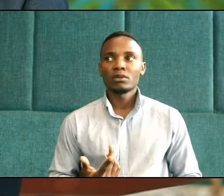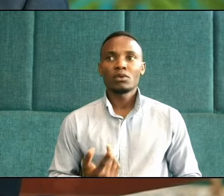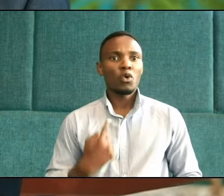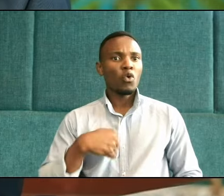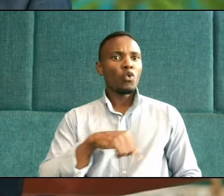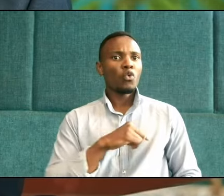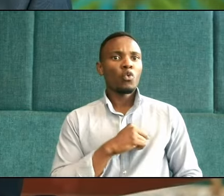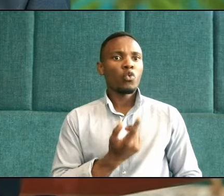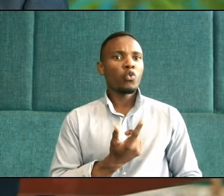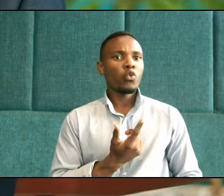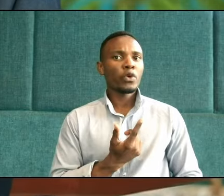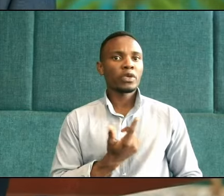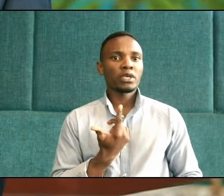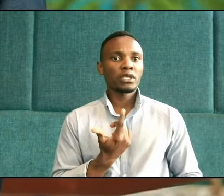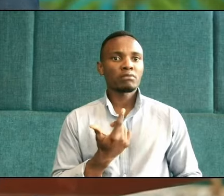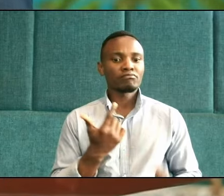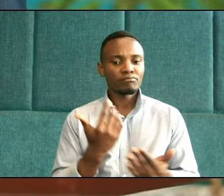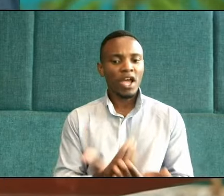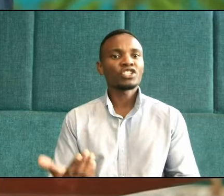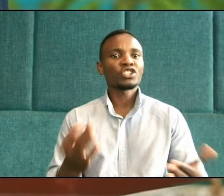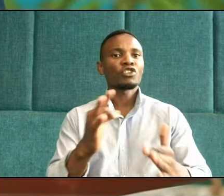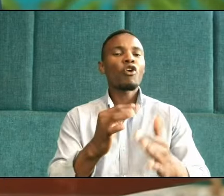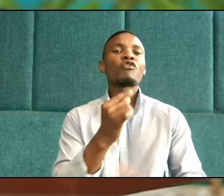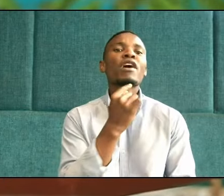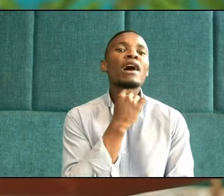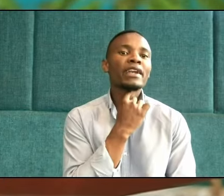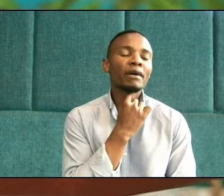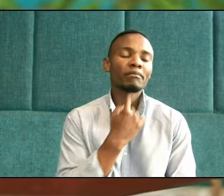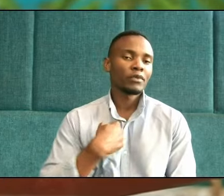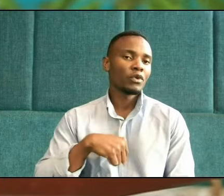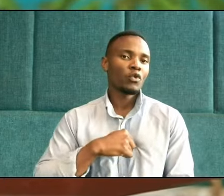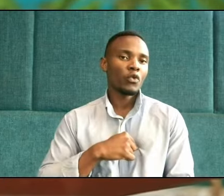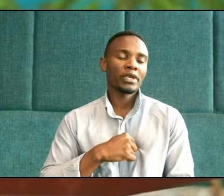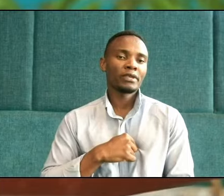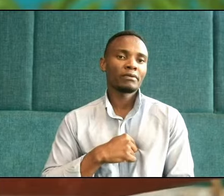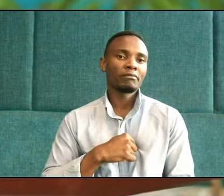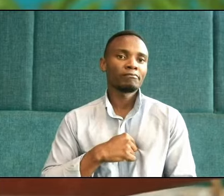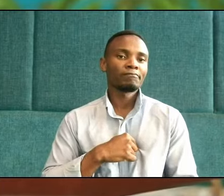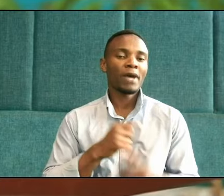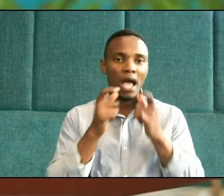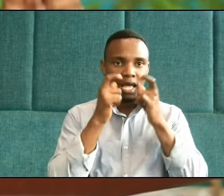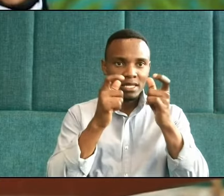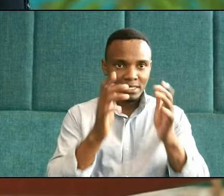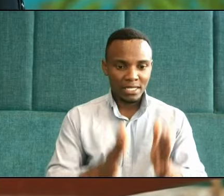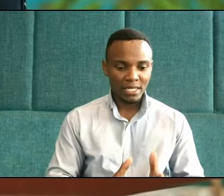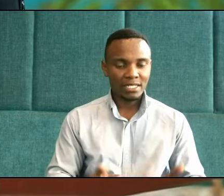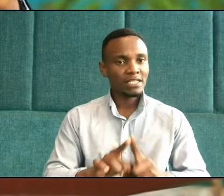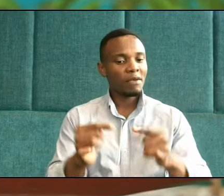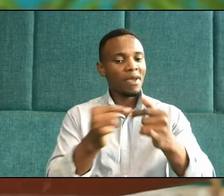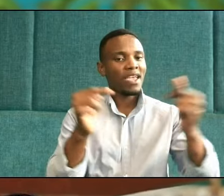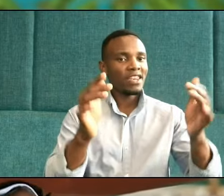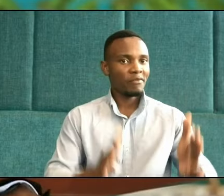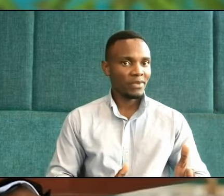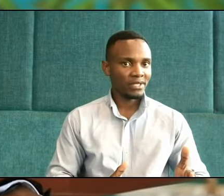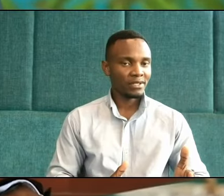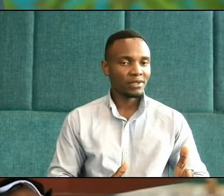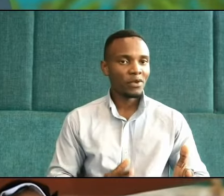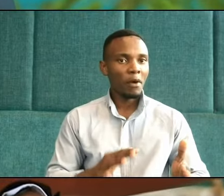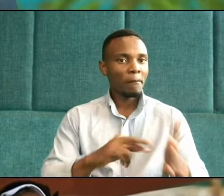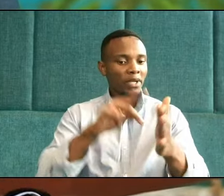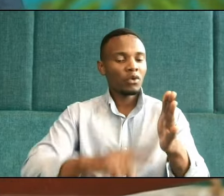of Adam, we are sinners and enemies of God, and we are under the wrath of